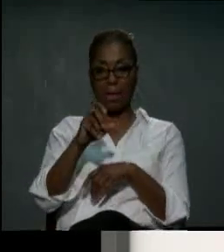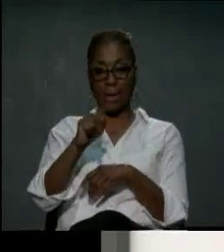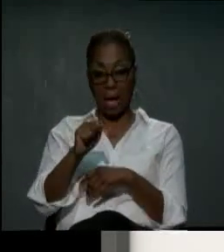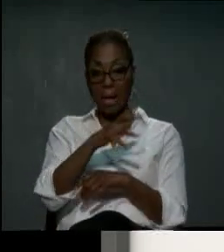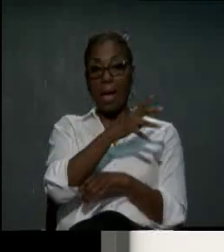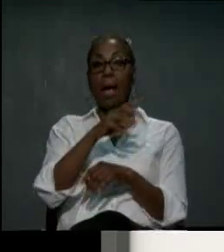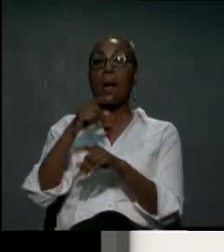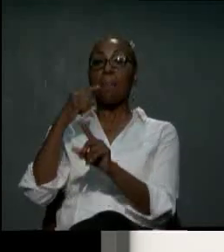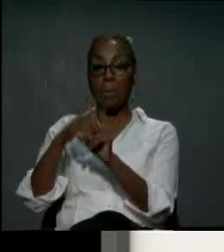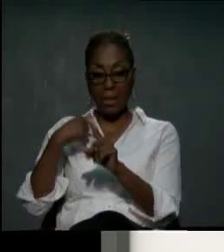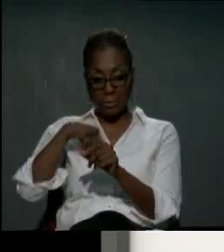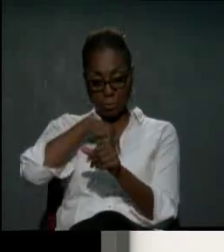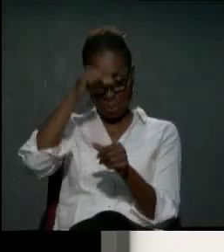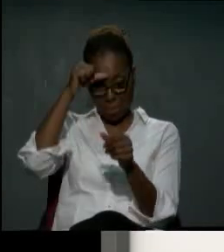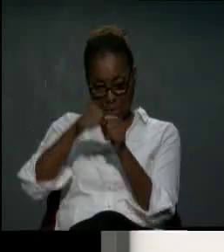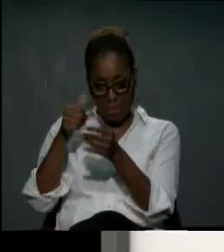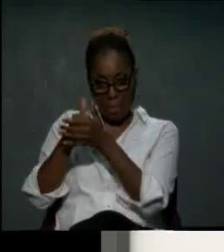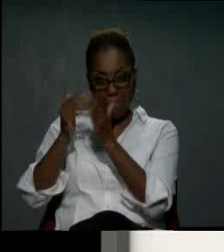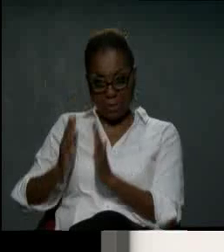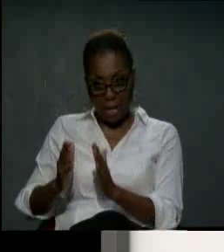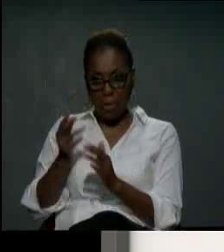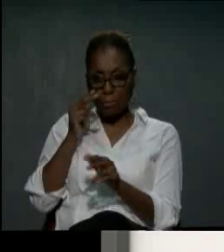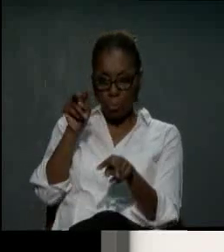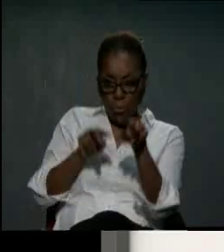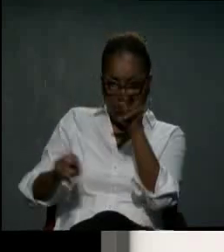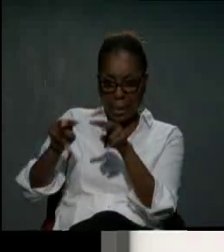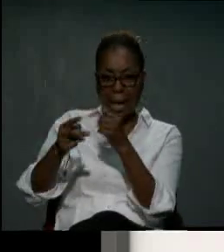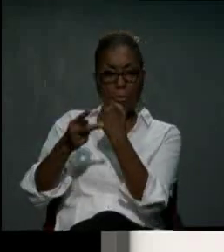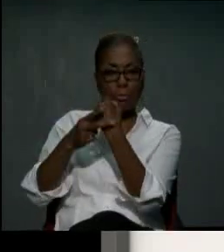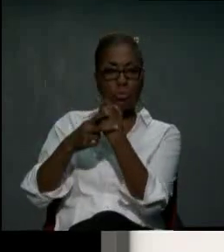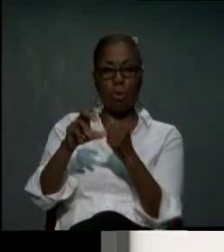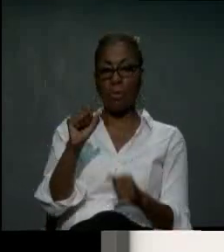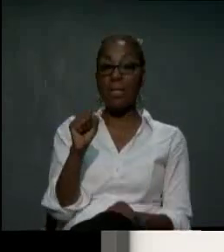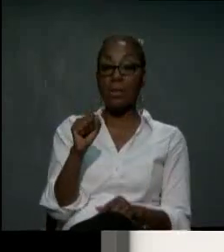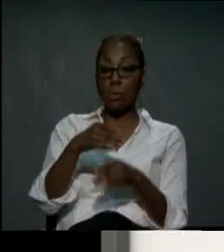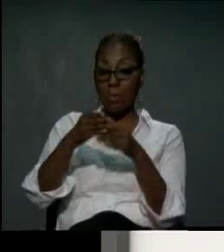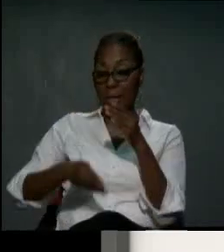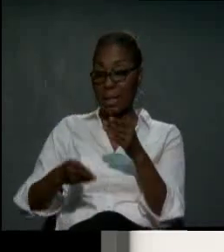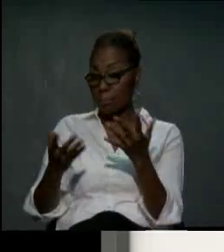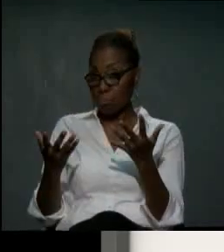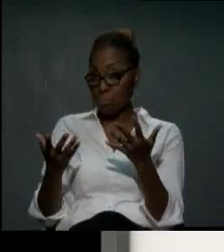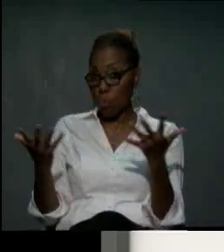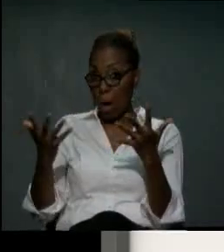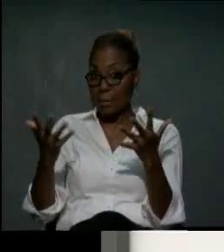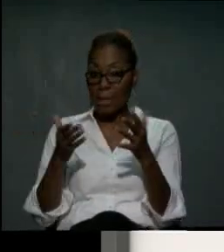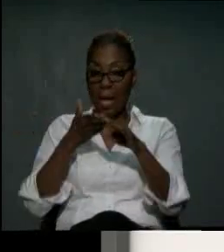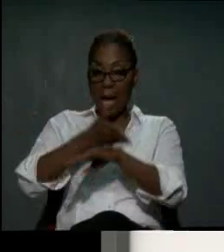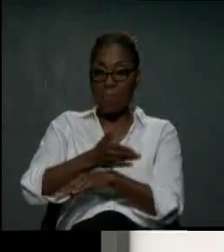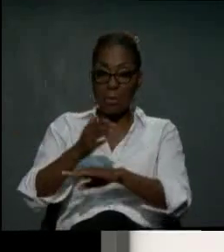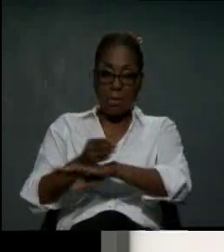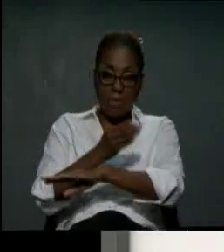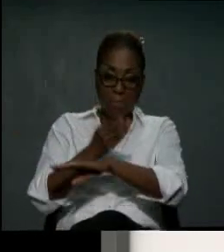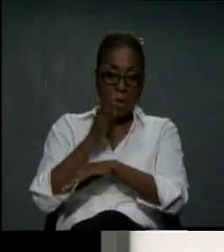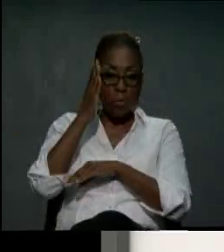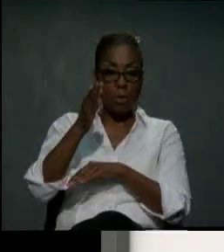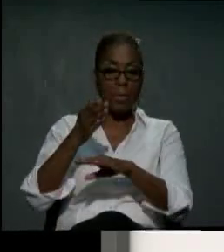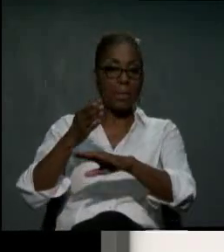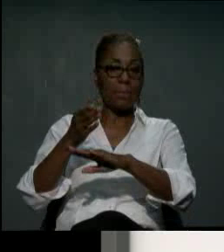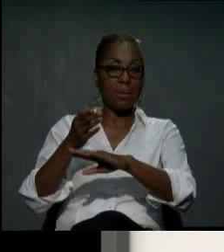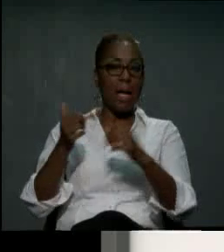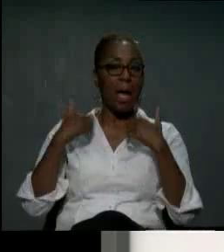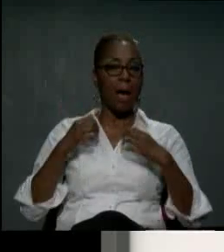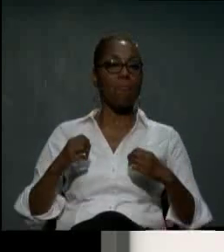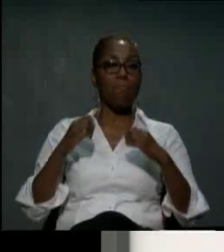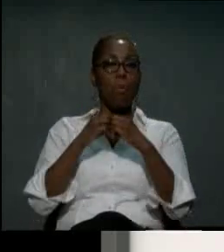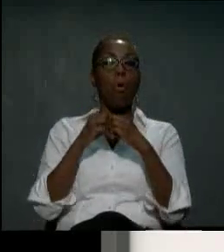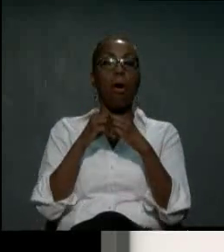being mindful of the neighbors by looking at the storage. And the end result, after the development will be developed, we'll have